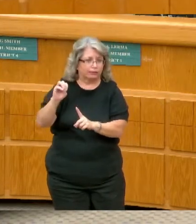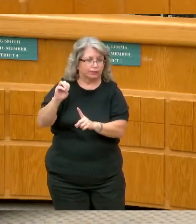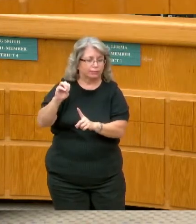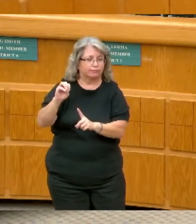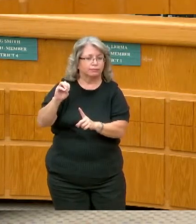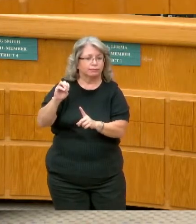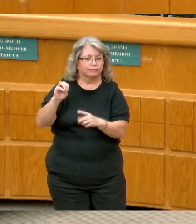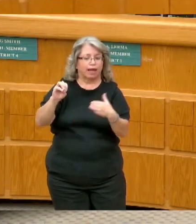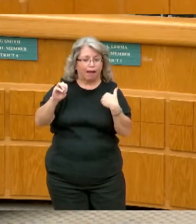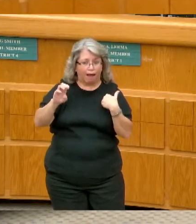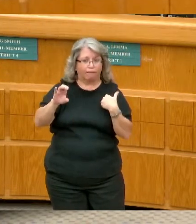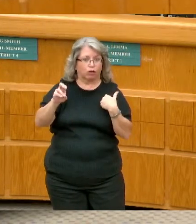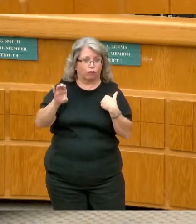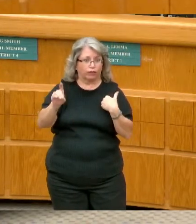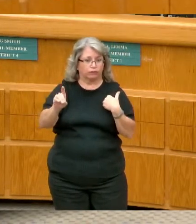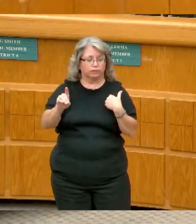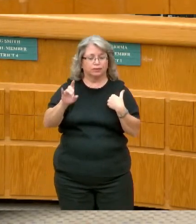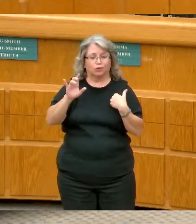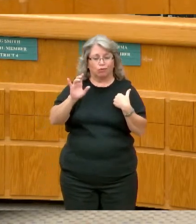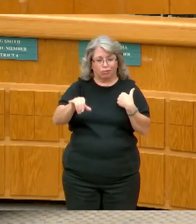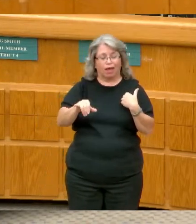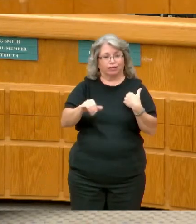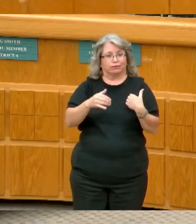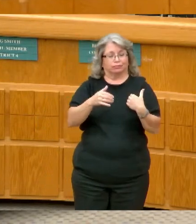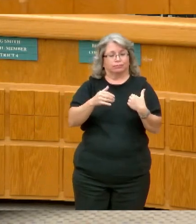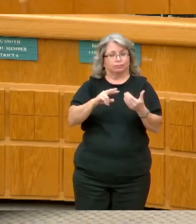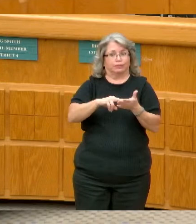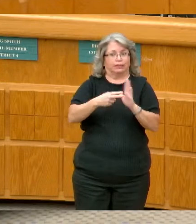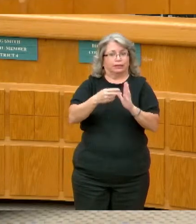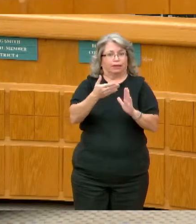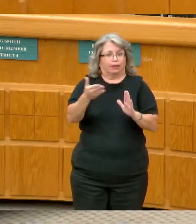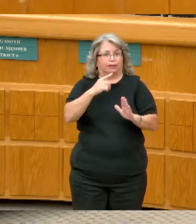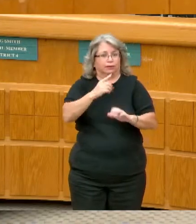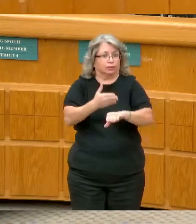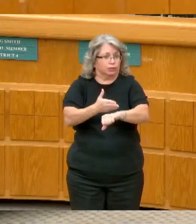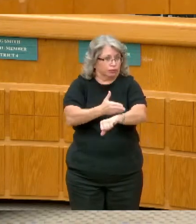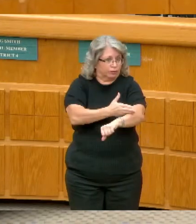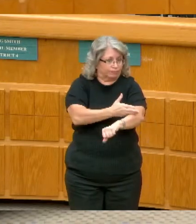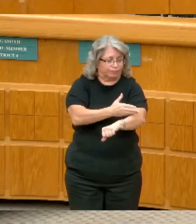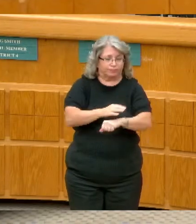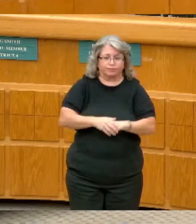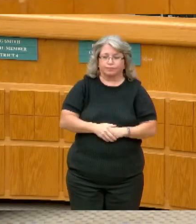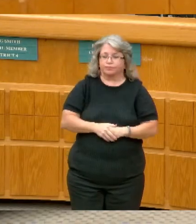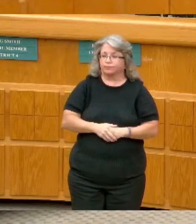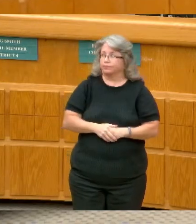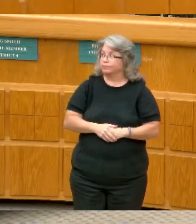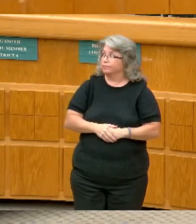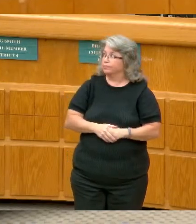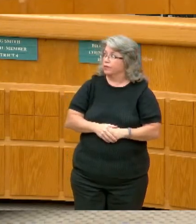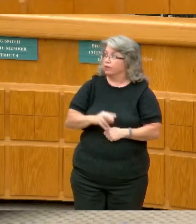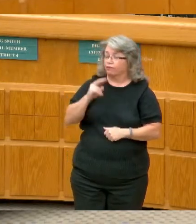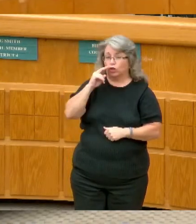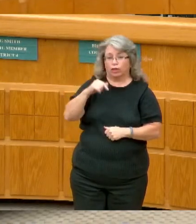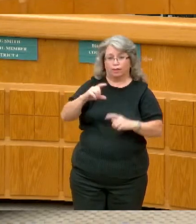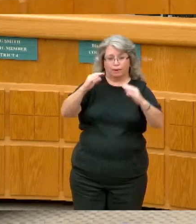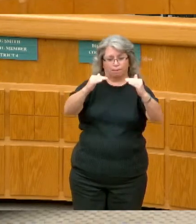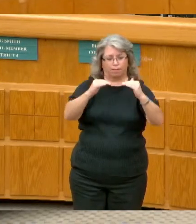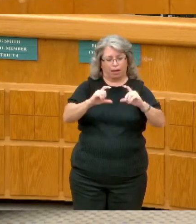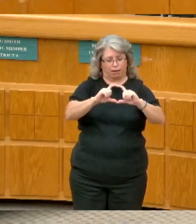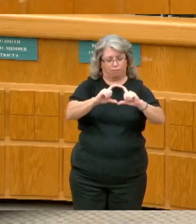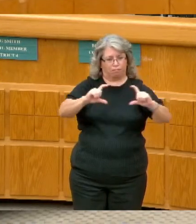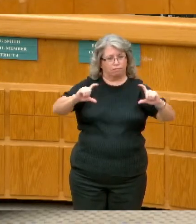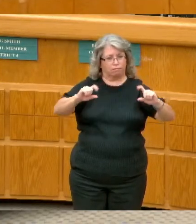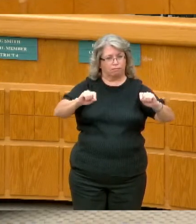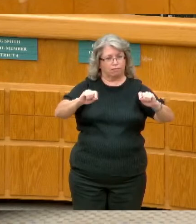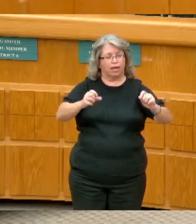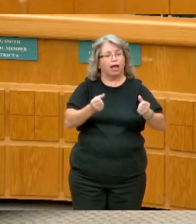that things are starting to look better. If you look at the bottom graph, that tells you that how many people